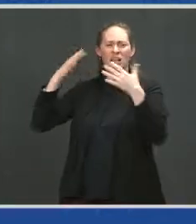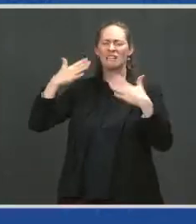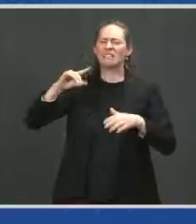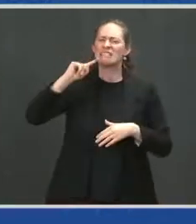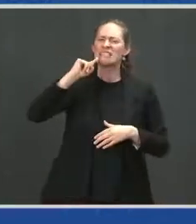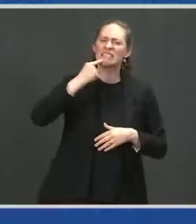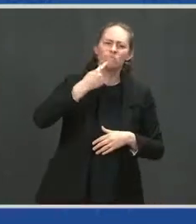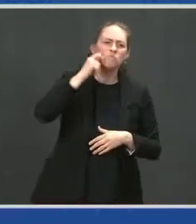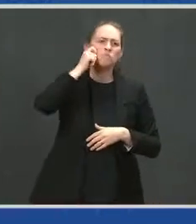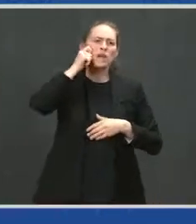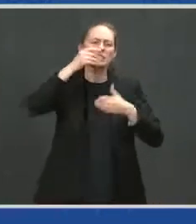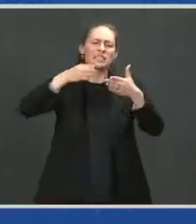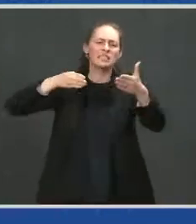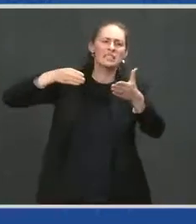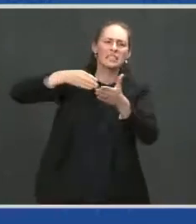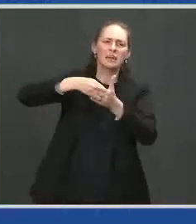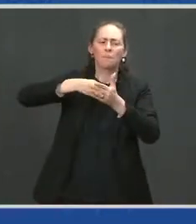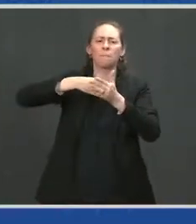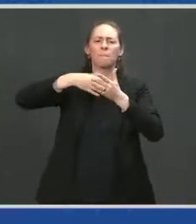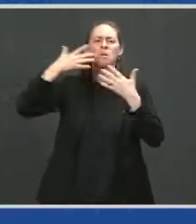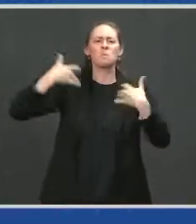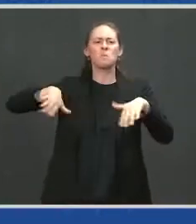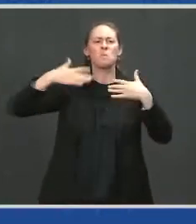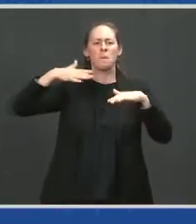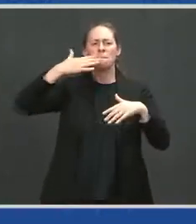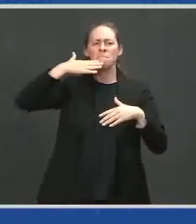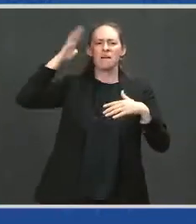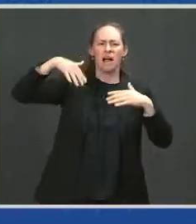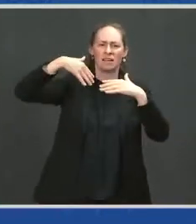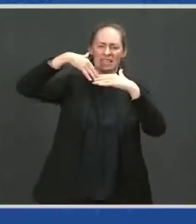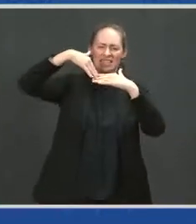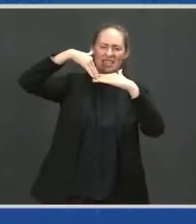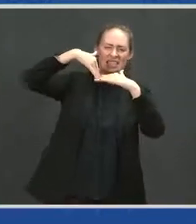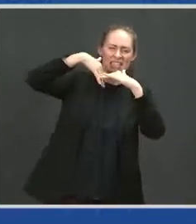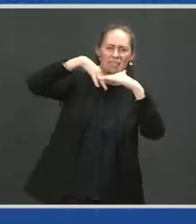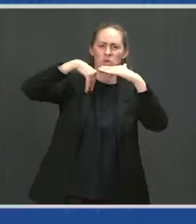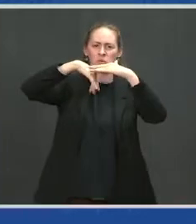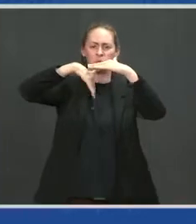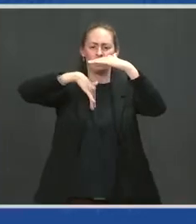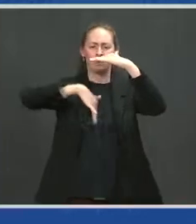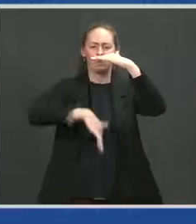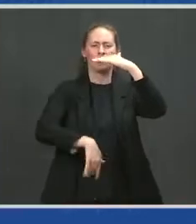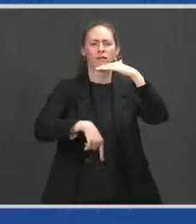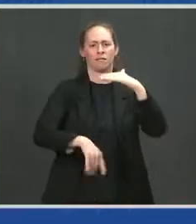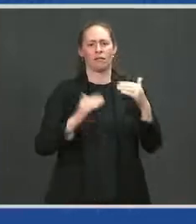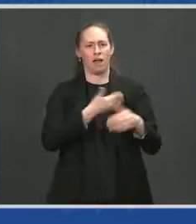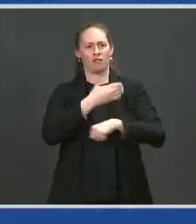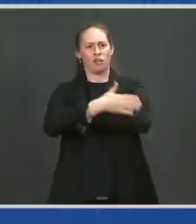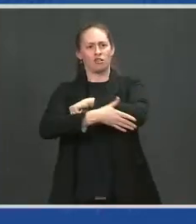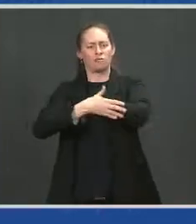on our nation's soul. The knee on the neck of justice for Black Americans.